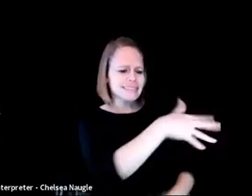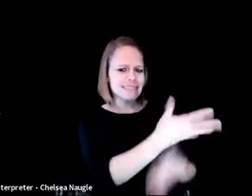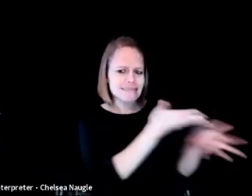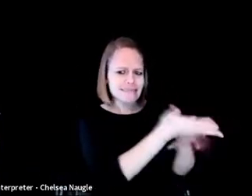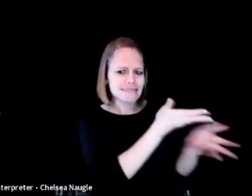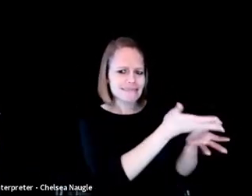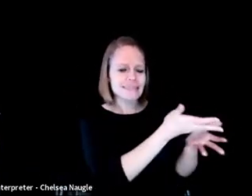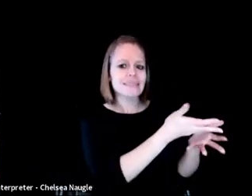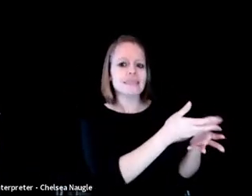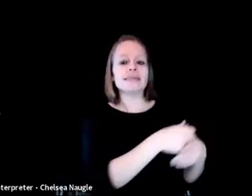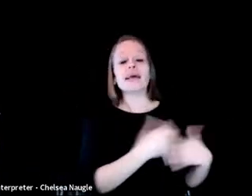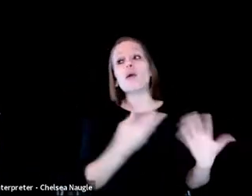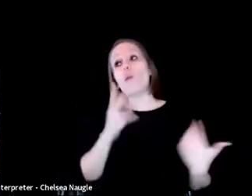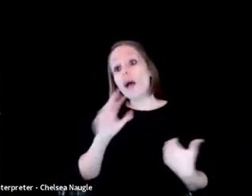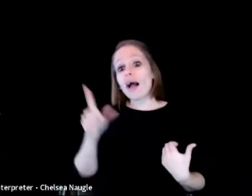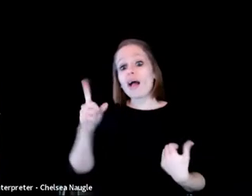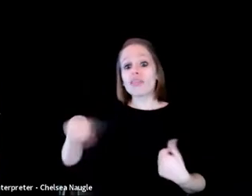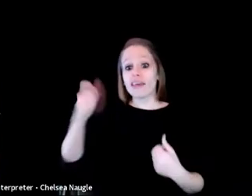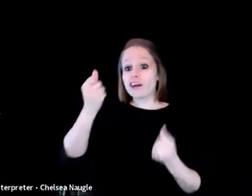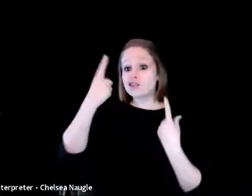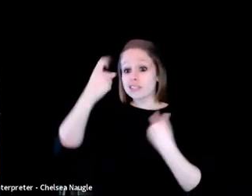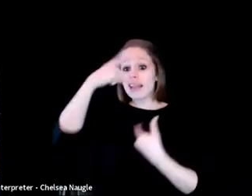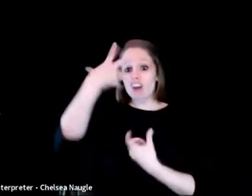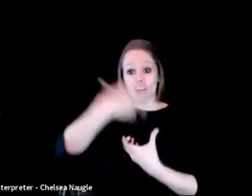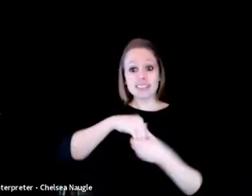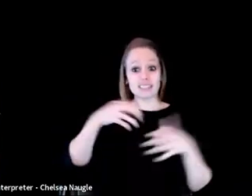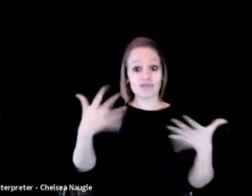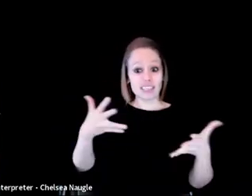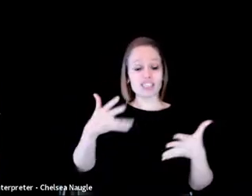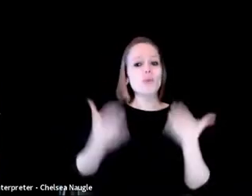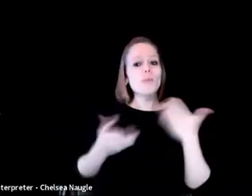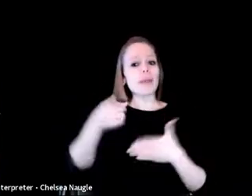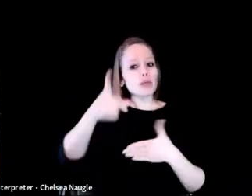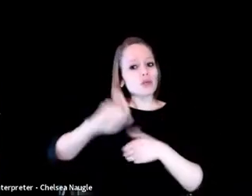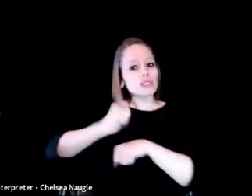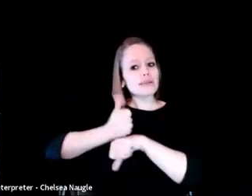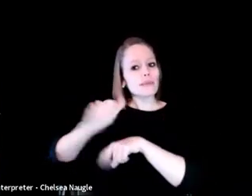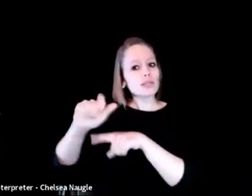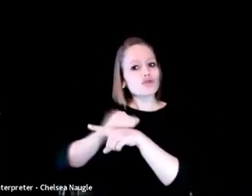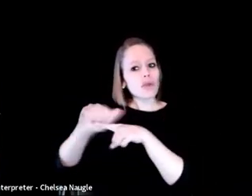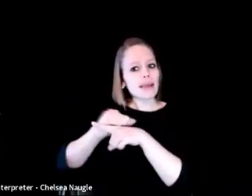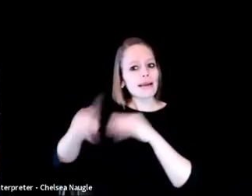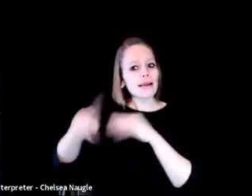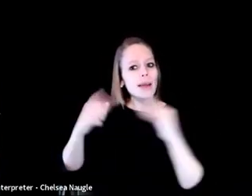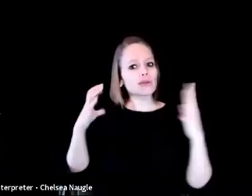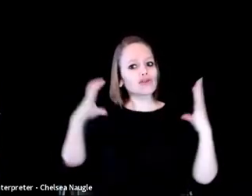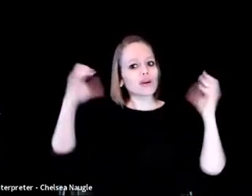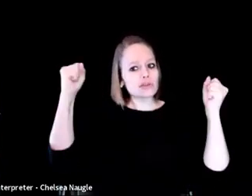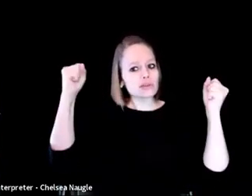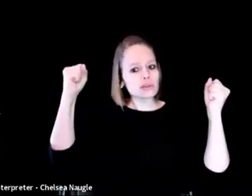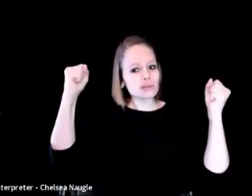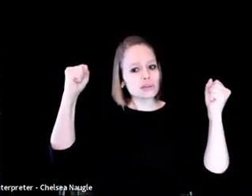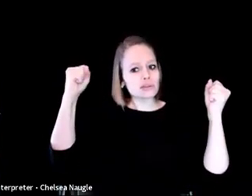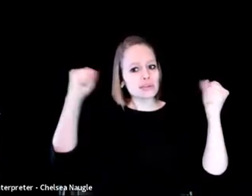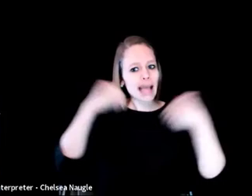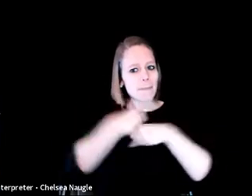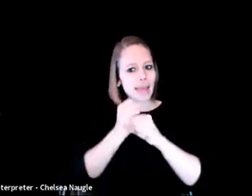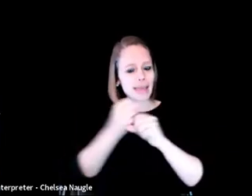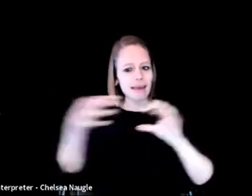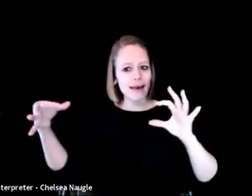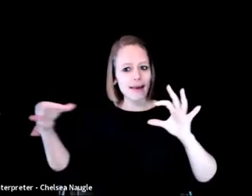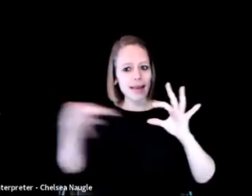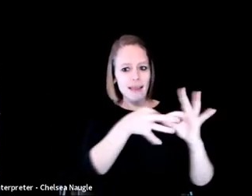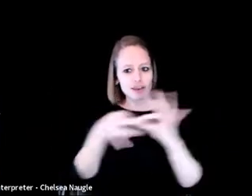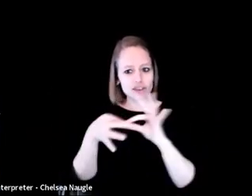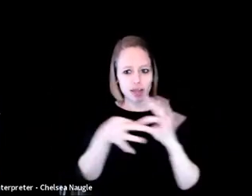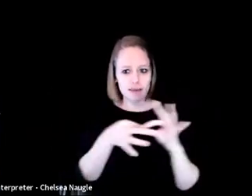know autism already, maybe what you need to do is do a training with them about charge syndrome, but connect it to what they already